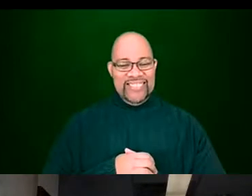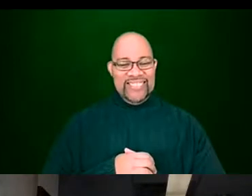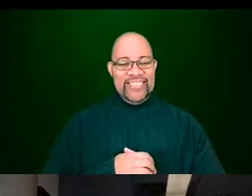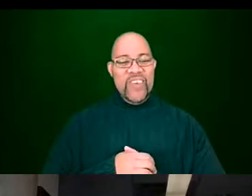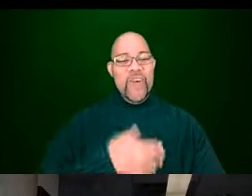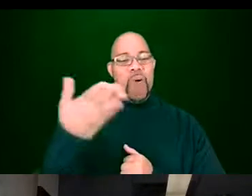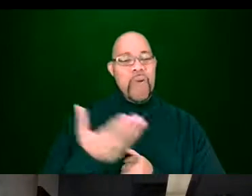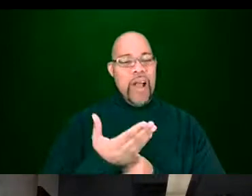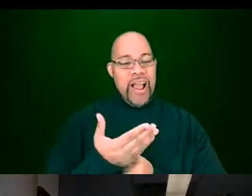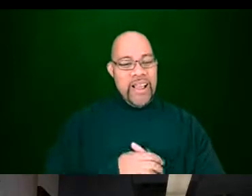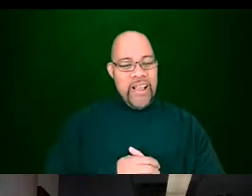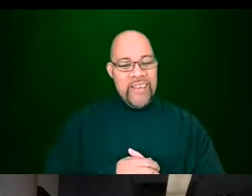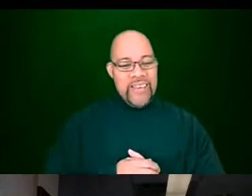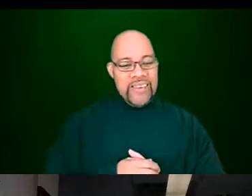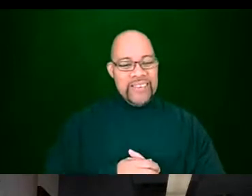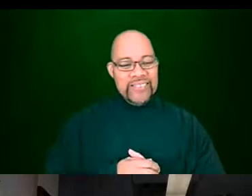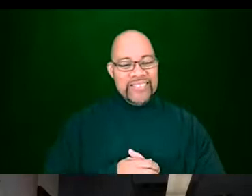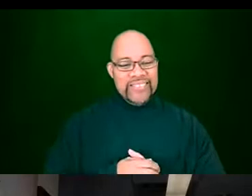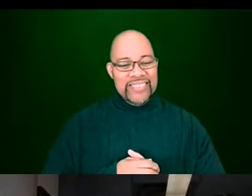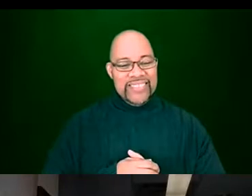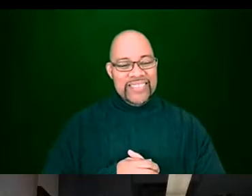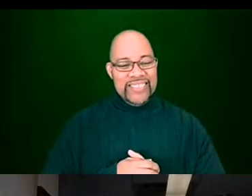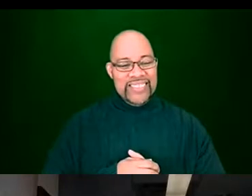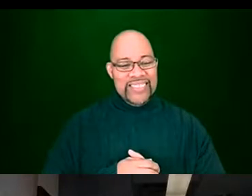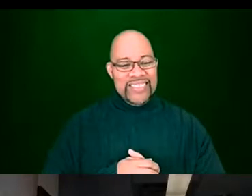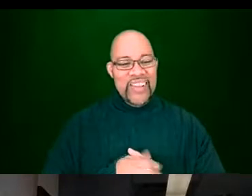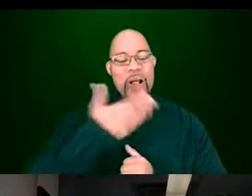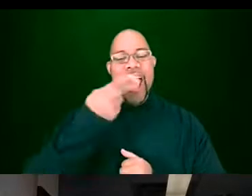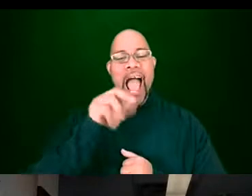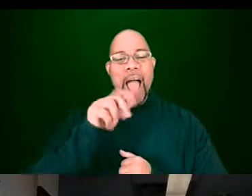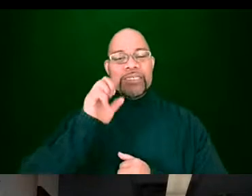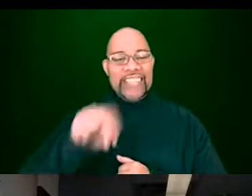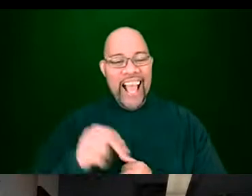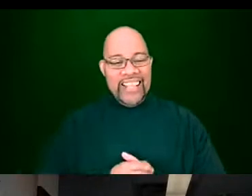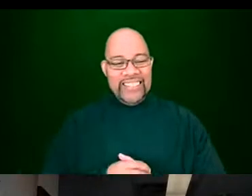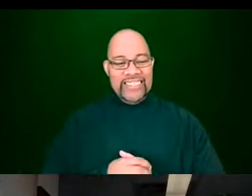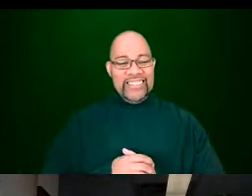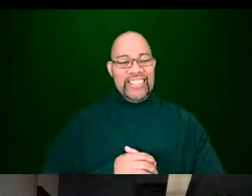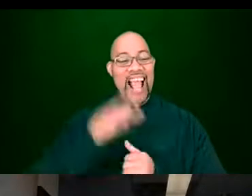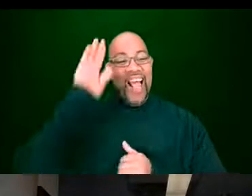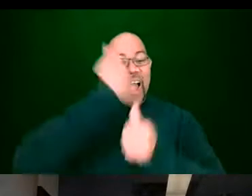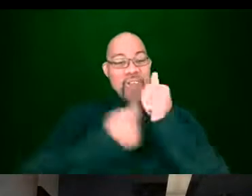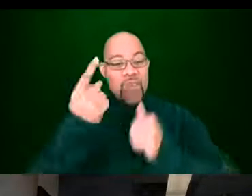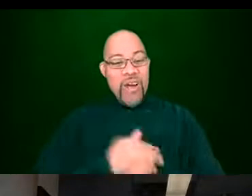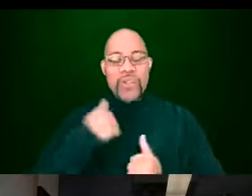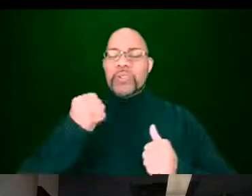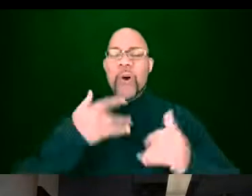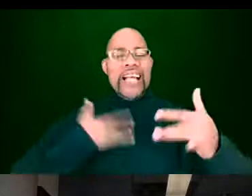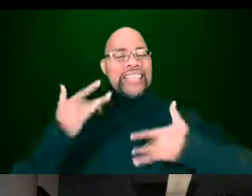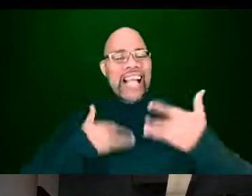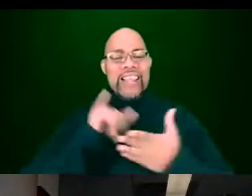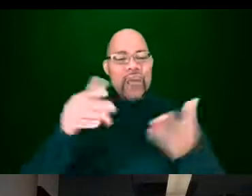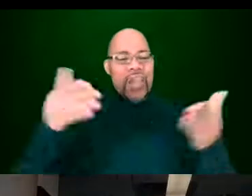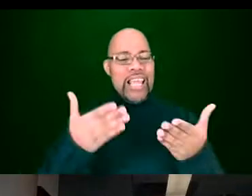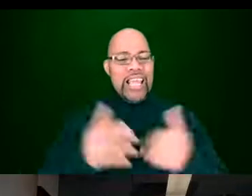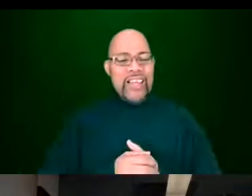to Hampton. Welcome to Hampton. Hi, everybody. We're so excited that you're here.